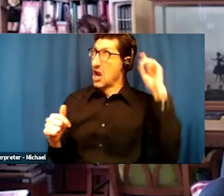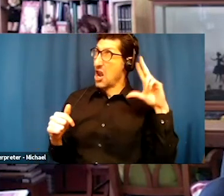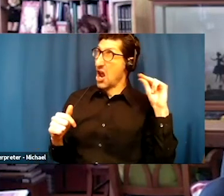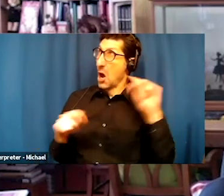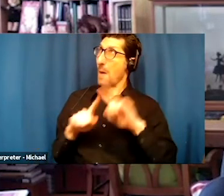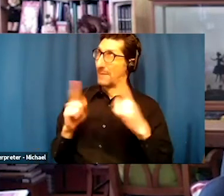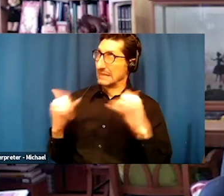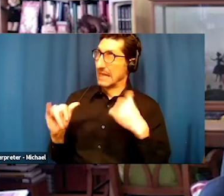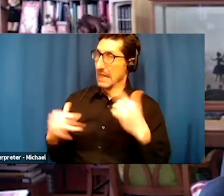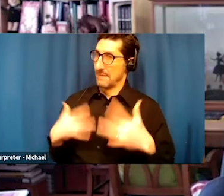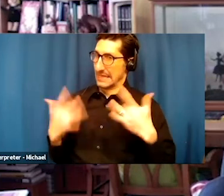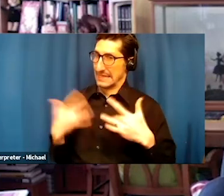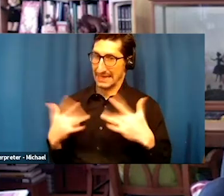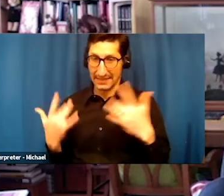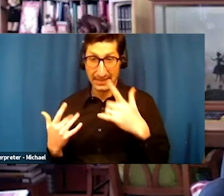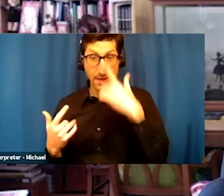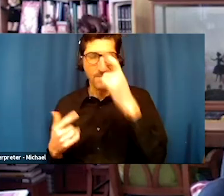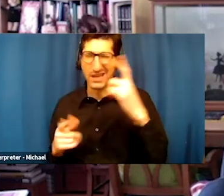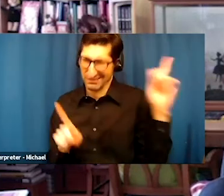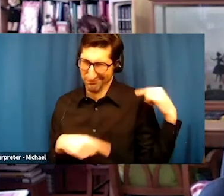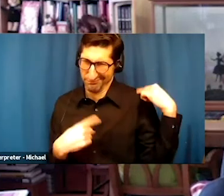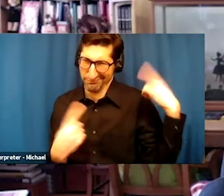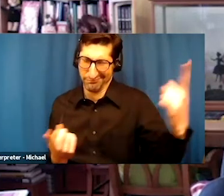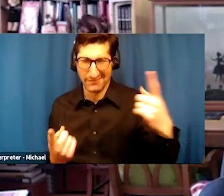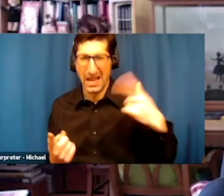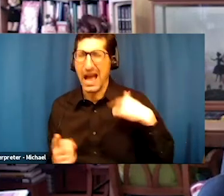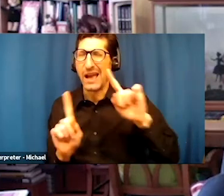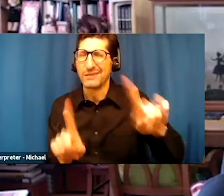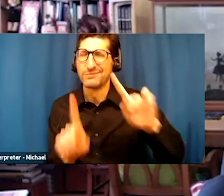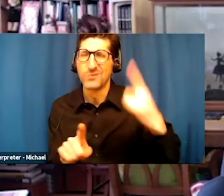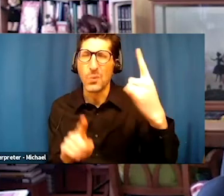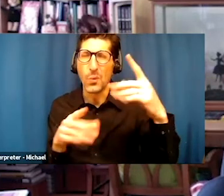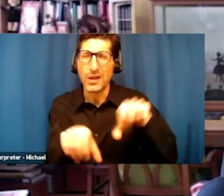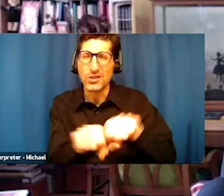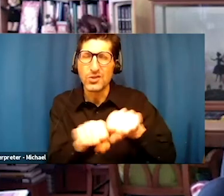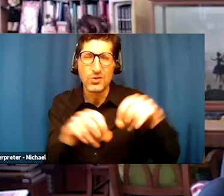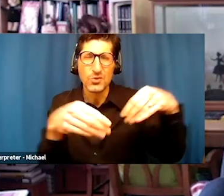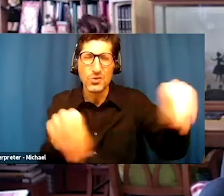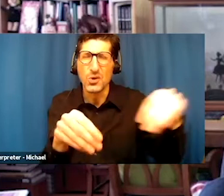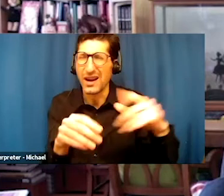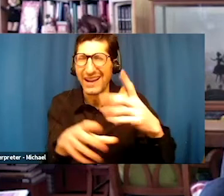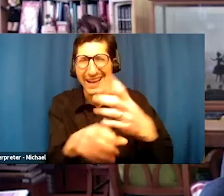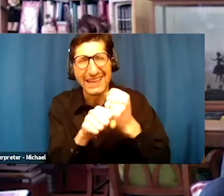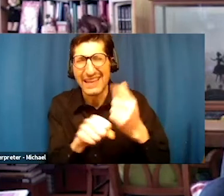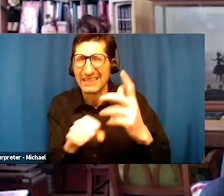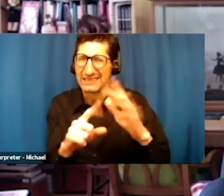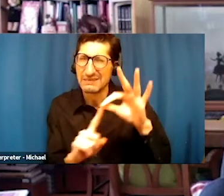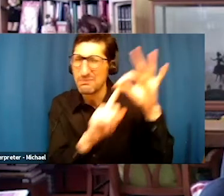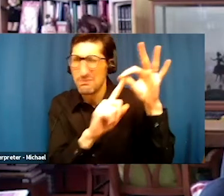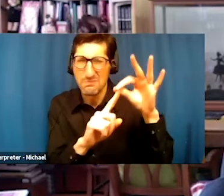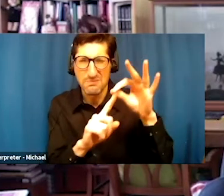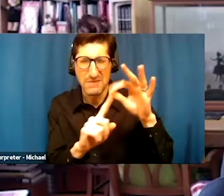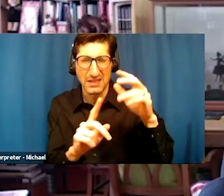since I was little, I'd gotten my orthopedic shoes at Ludwig's shoe shop, where they put a thick prescription lift on the left sole.